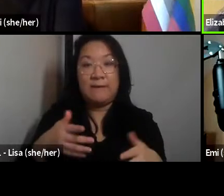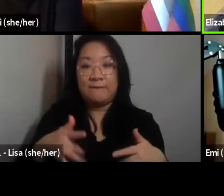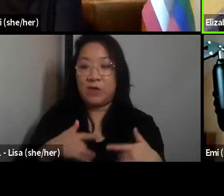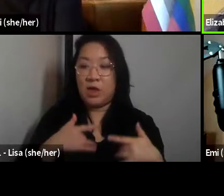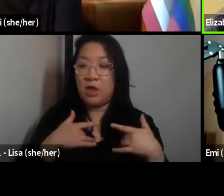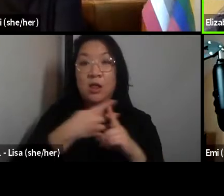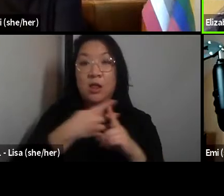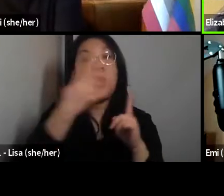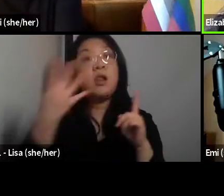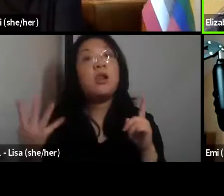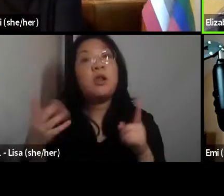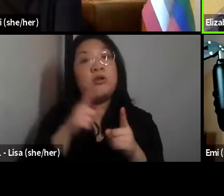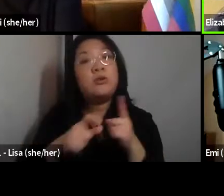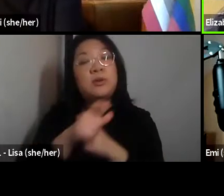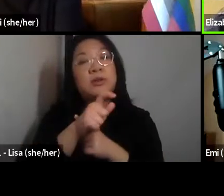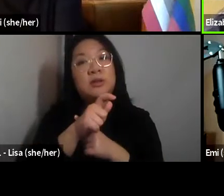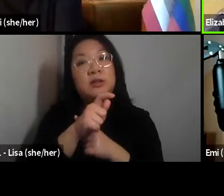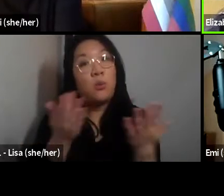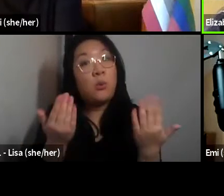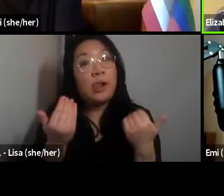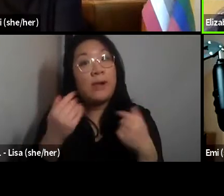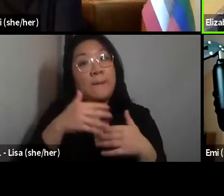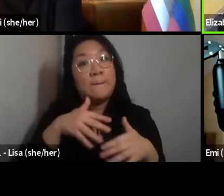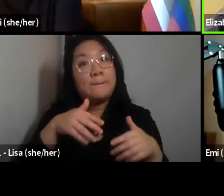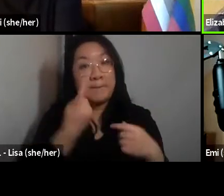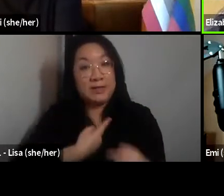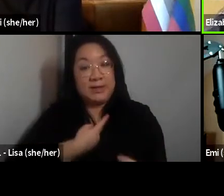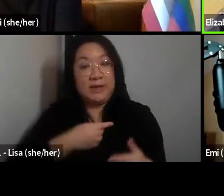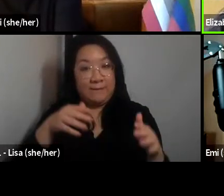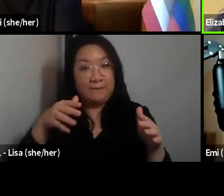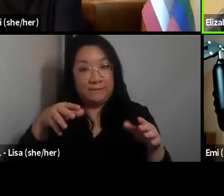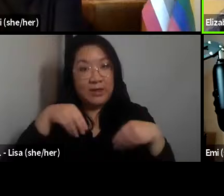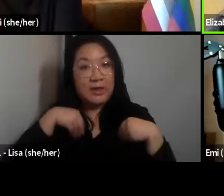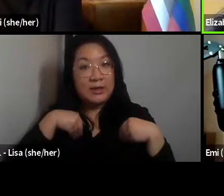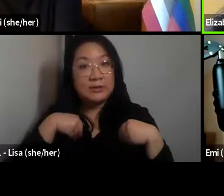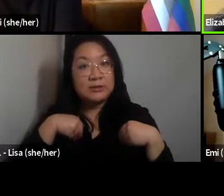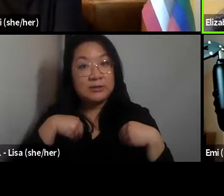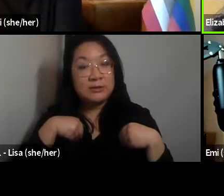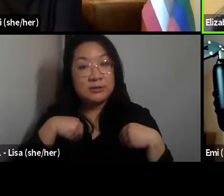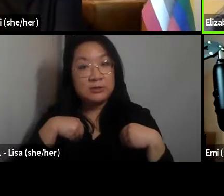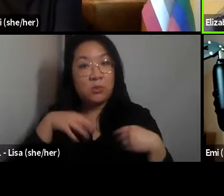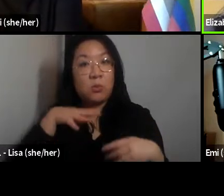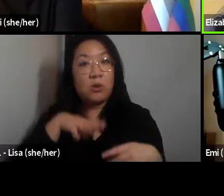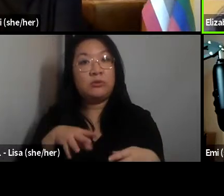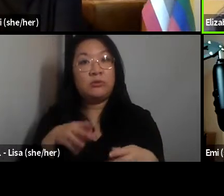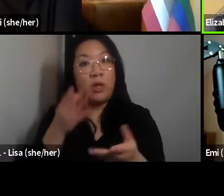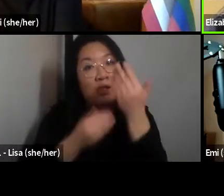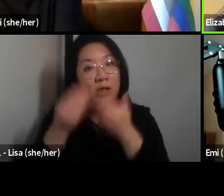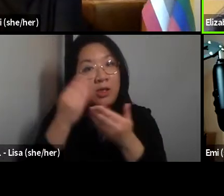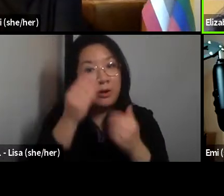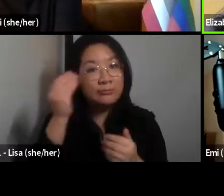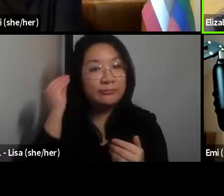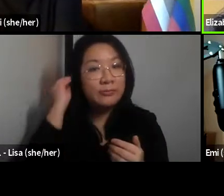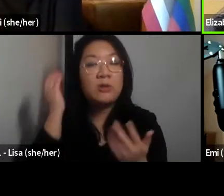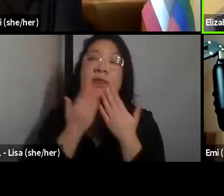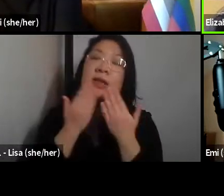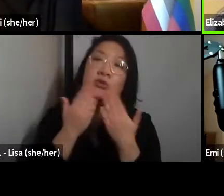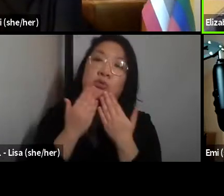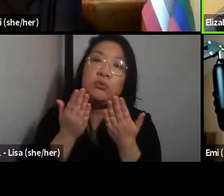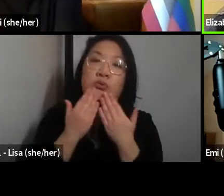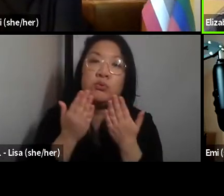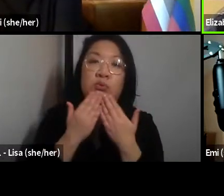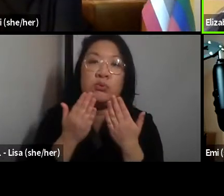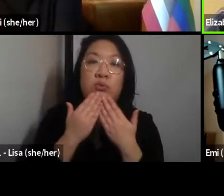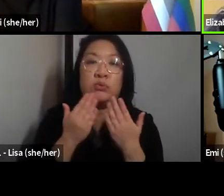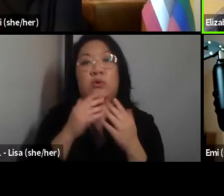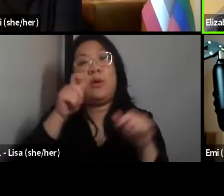me, and very understanding and very willing to learn, the people that I've encountered. So, you know, thank you to